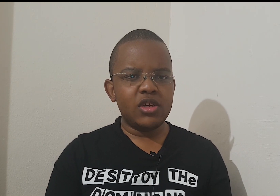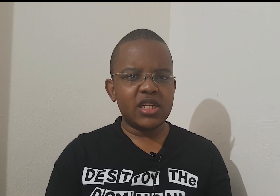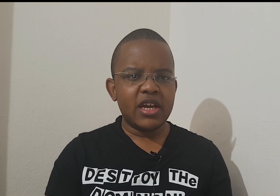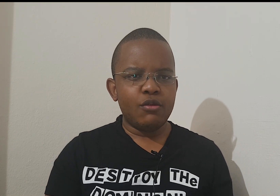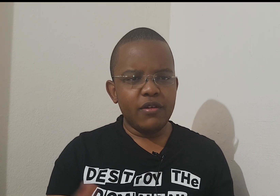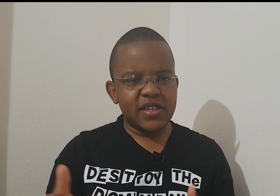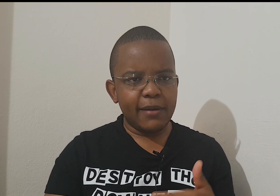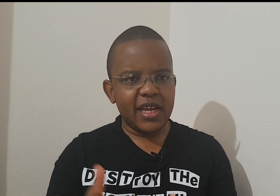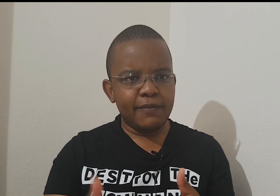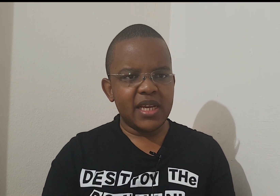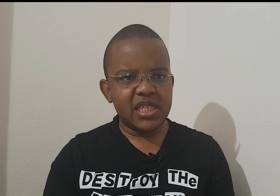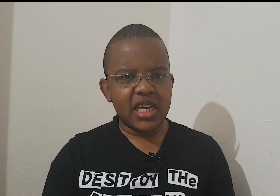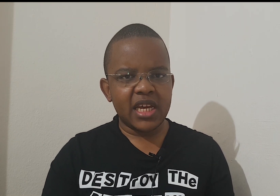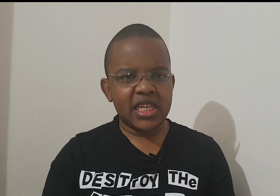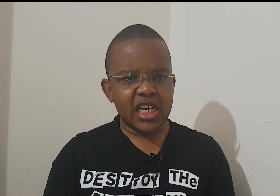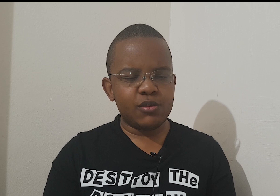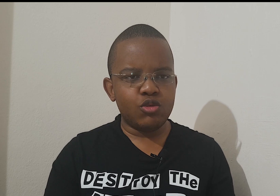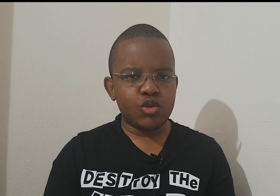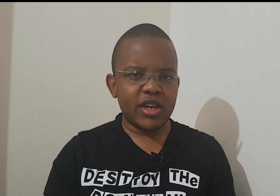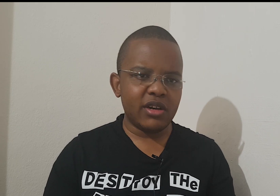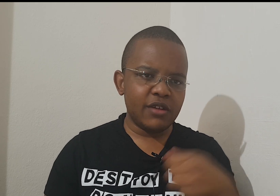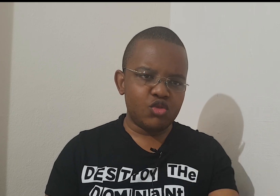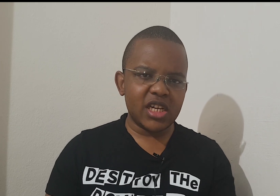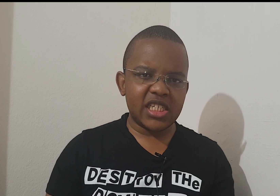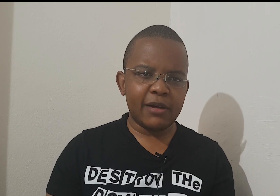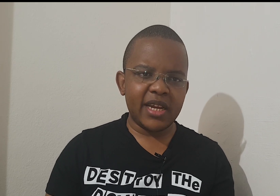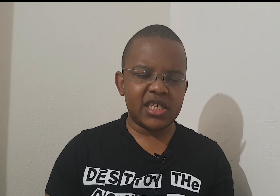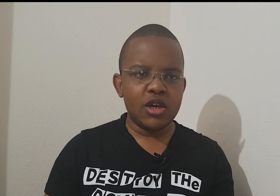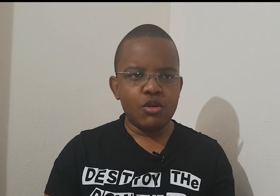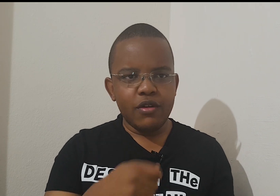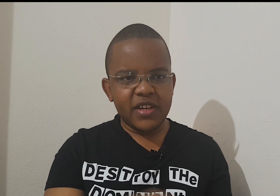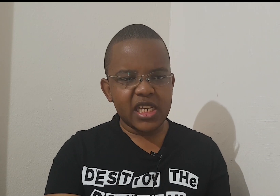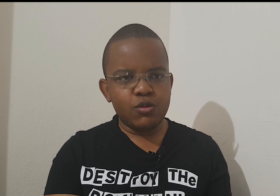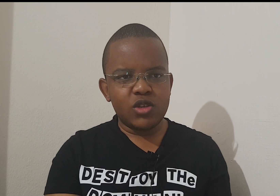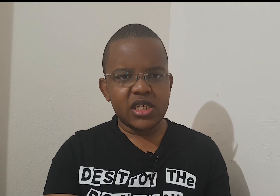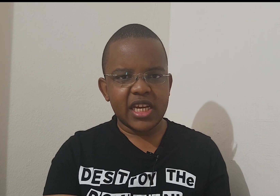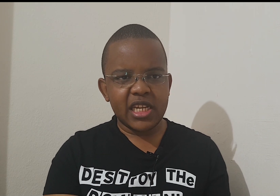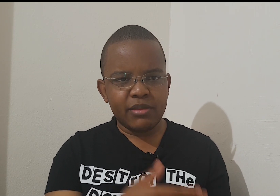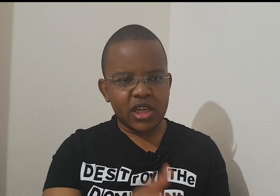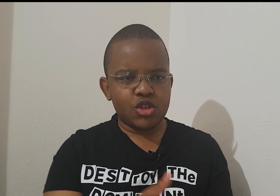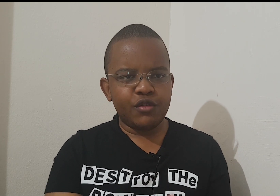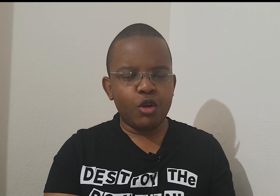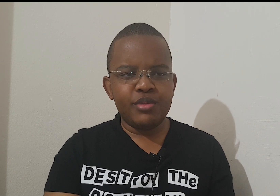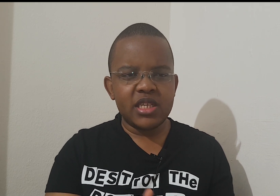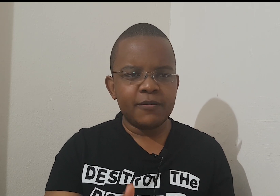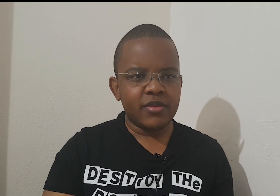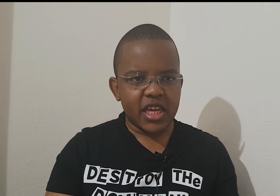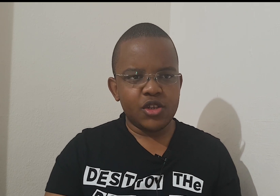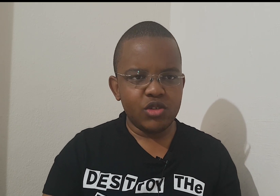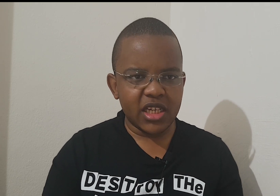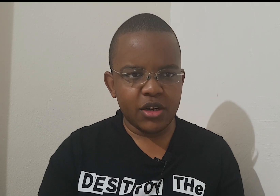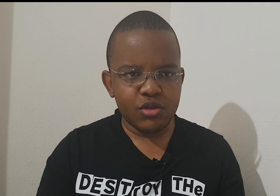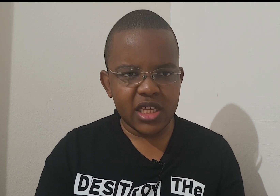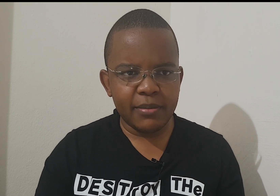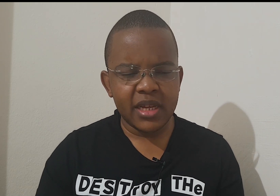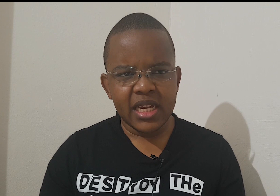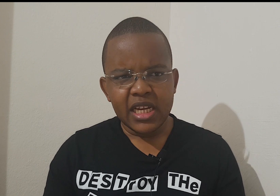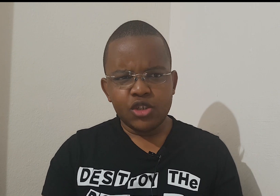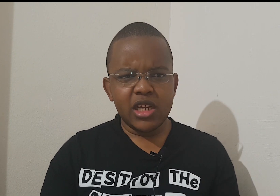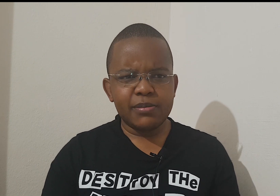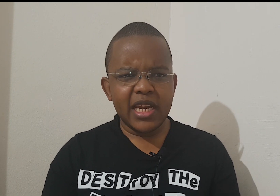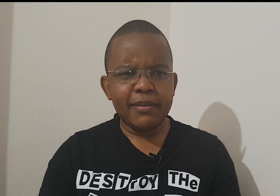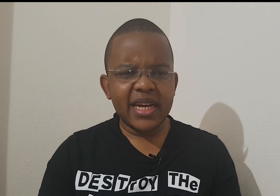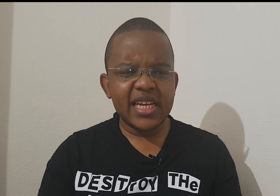schools with tablet-based textbooks, where they will give students tablets with textbooks inside them, like the soft copies that the student can use them.